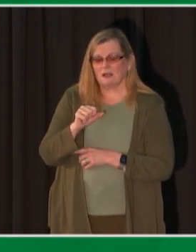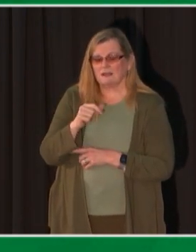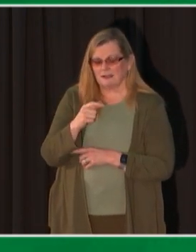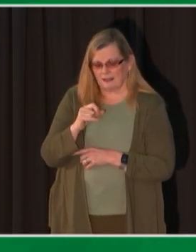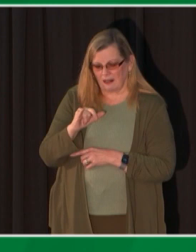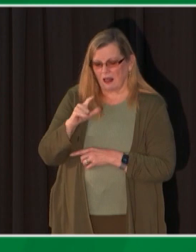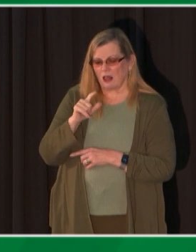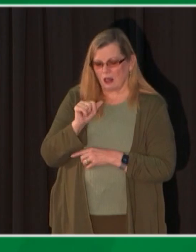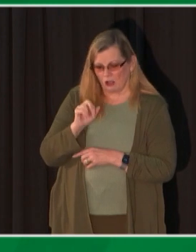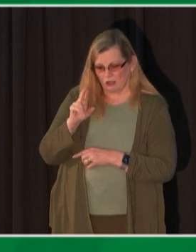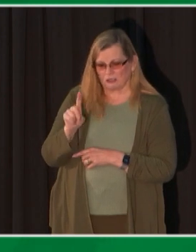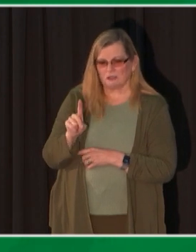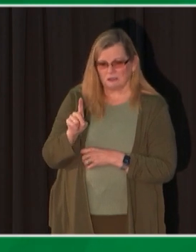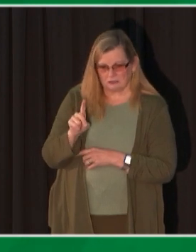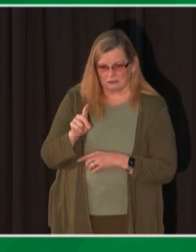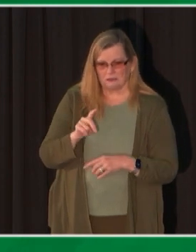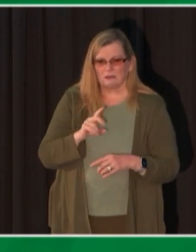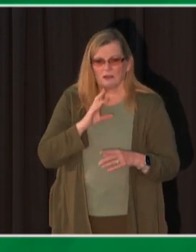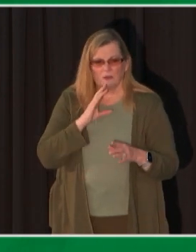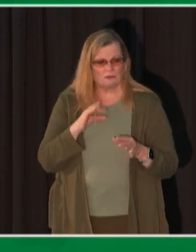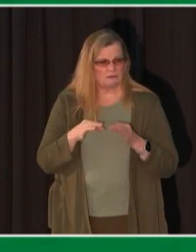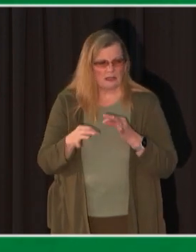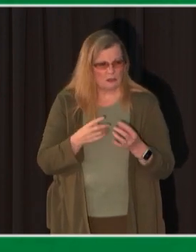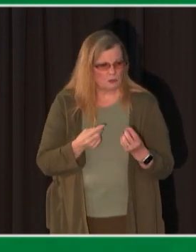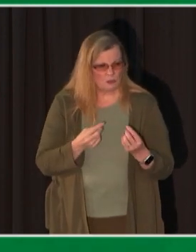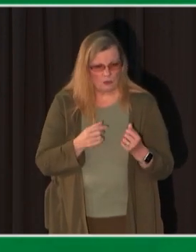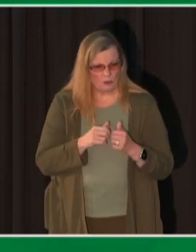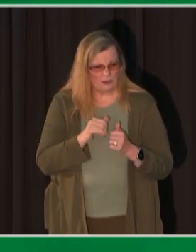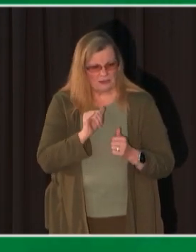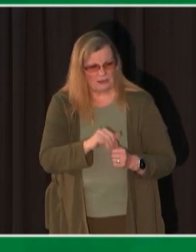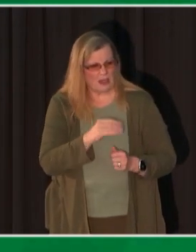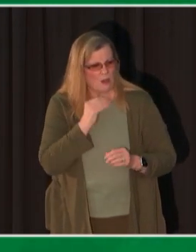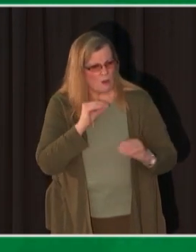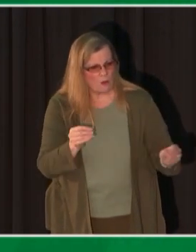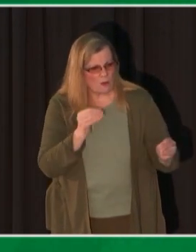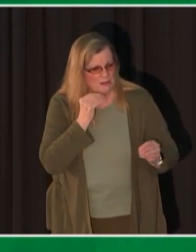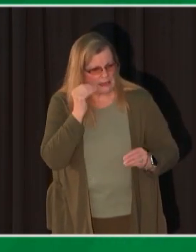we have done with our homeless population, including